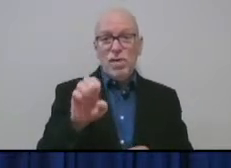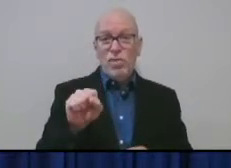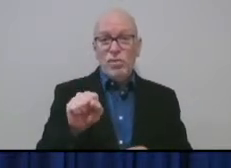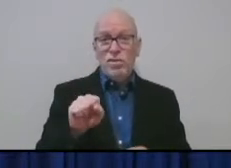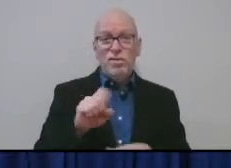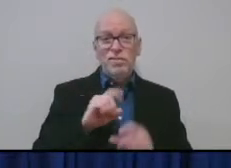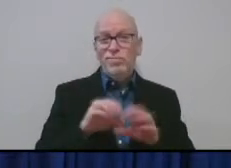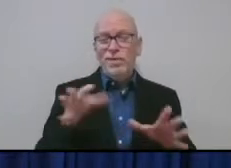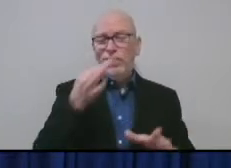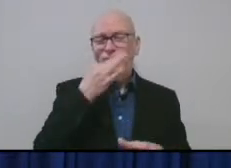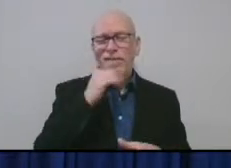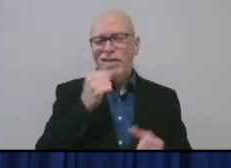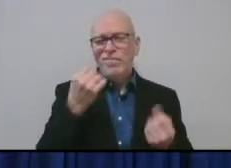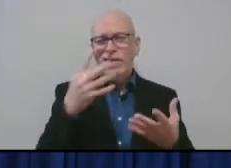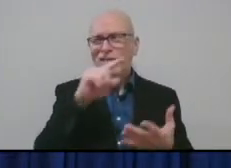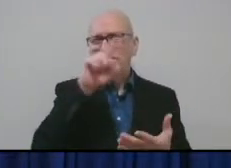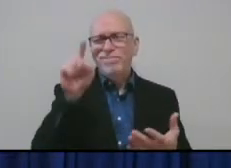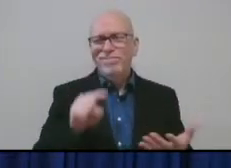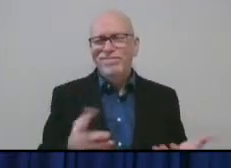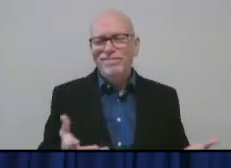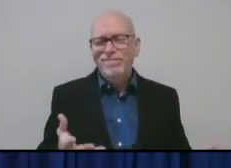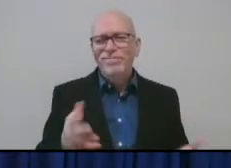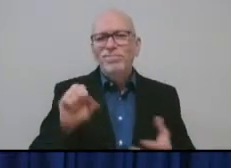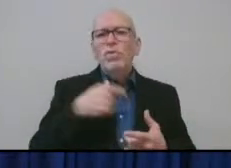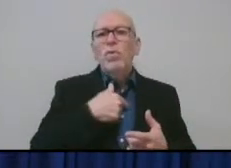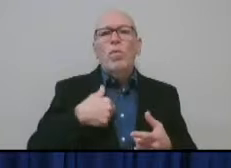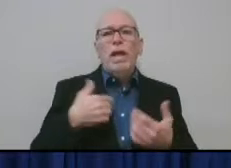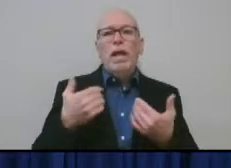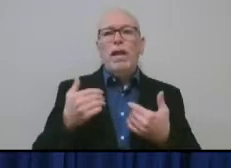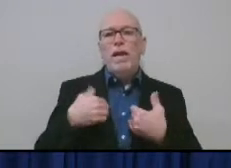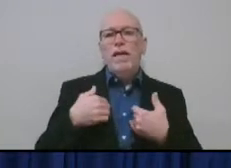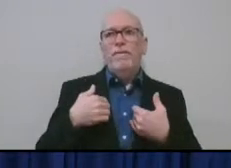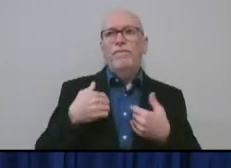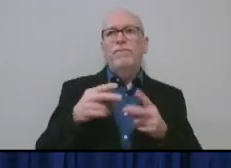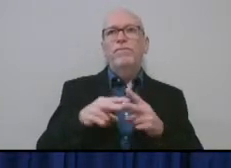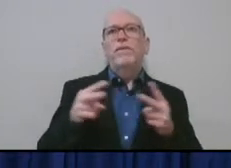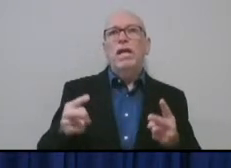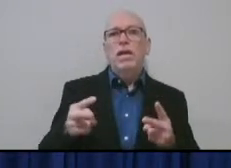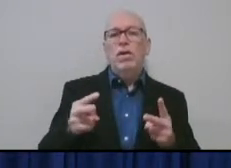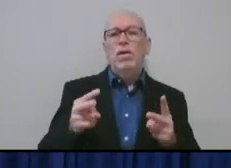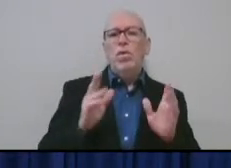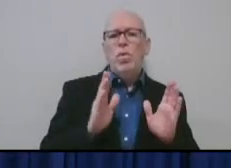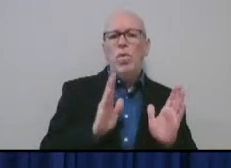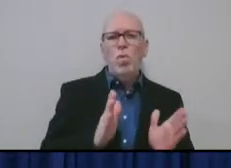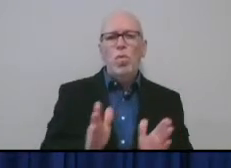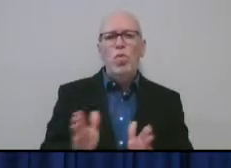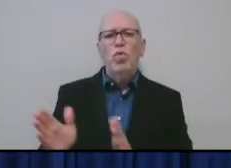thin, as you might imagine. And we have a very orderly